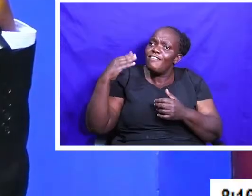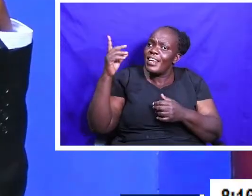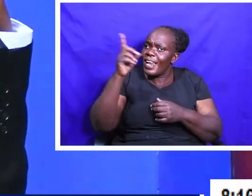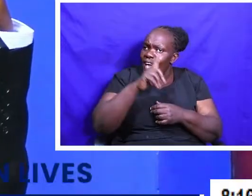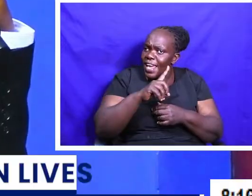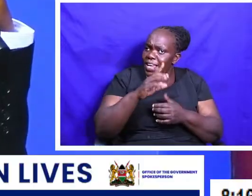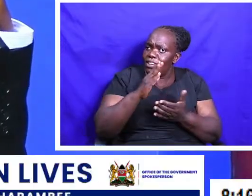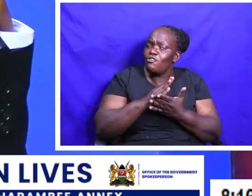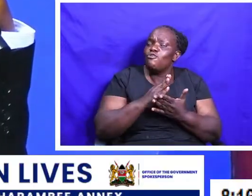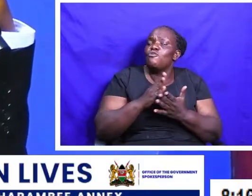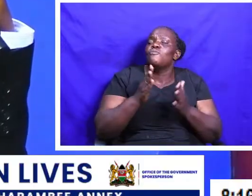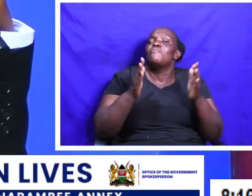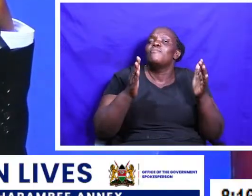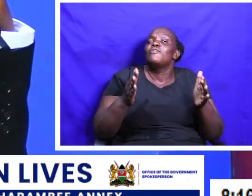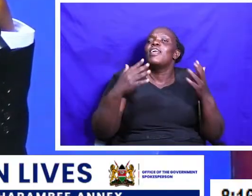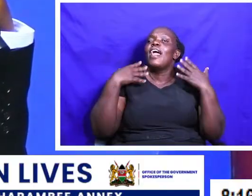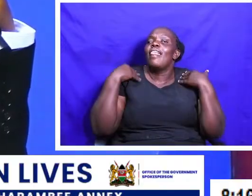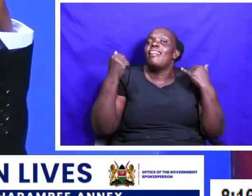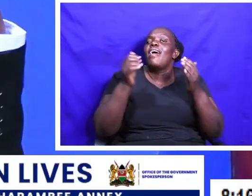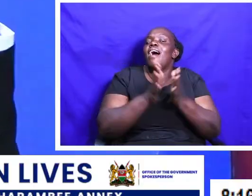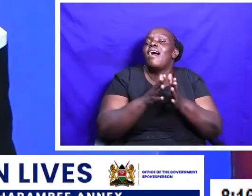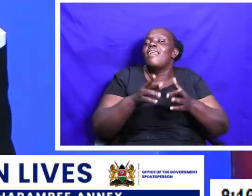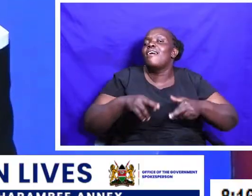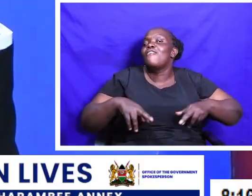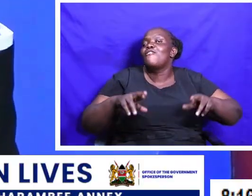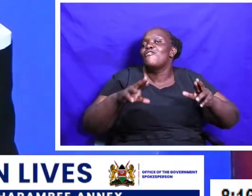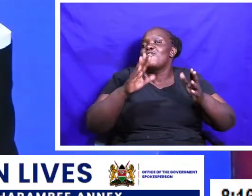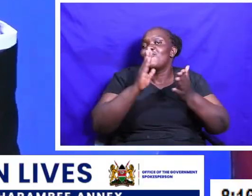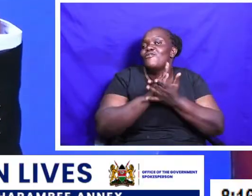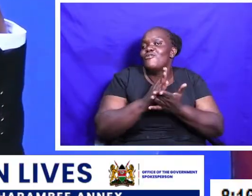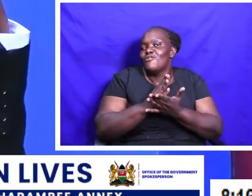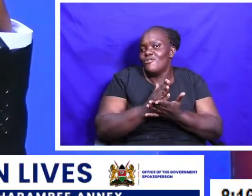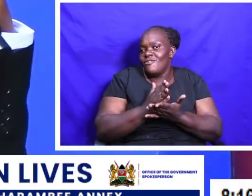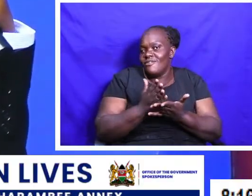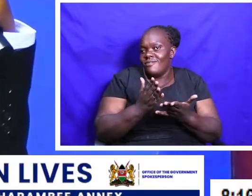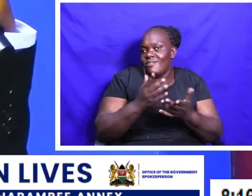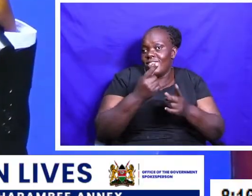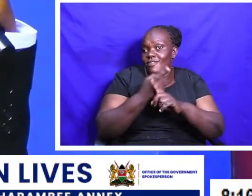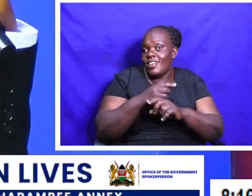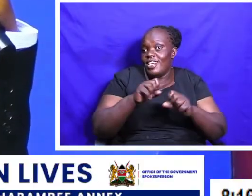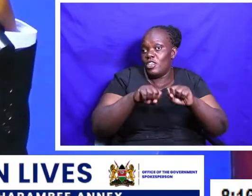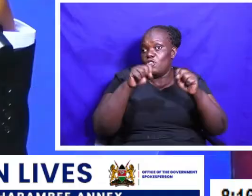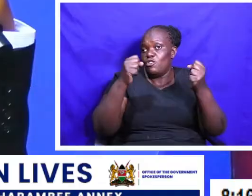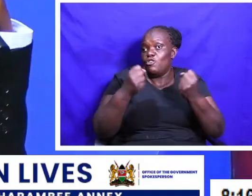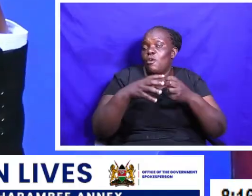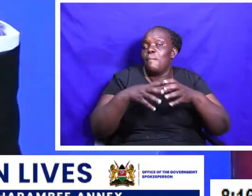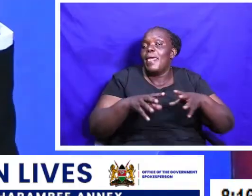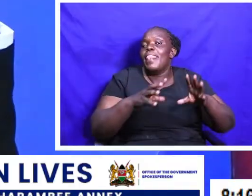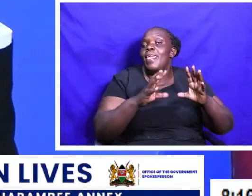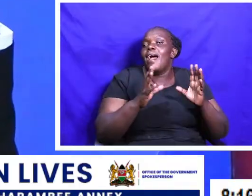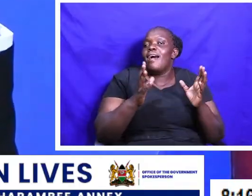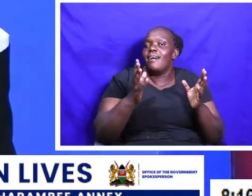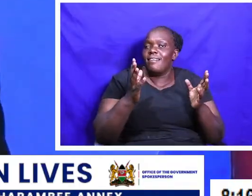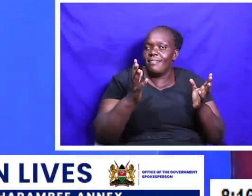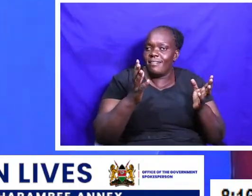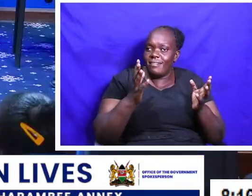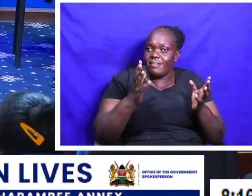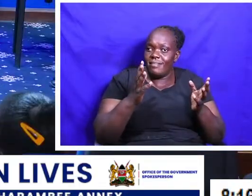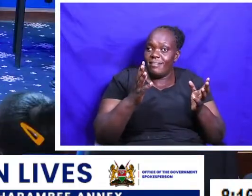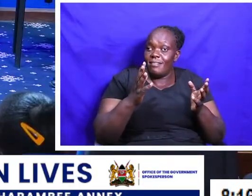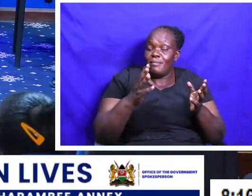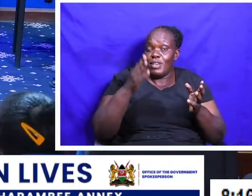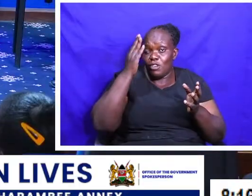radio. Between health and the roads, the abuse on radio and social media is too much."